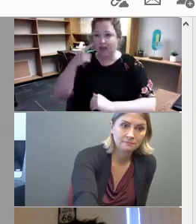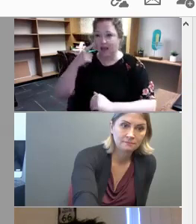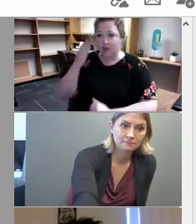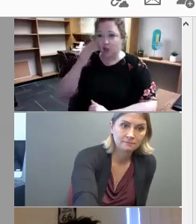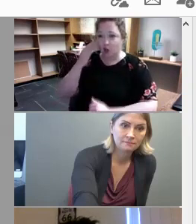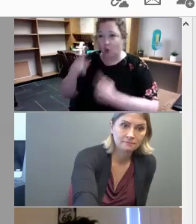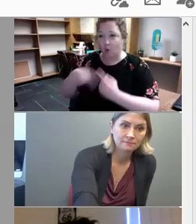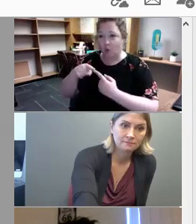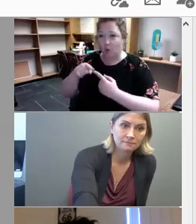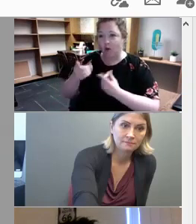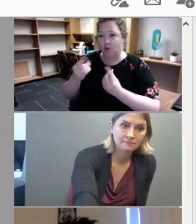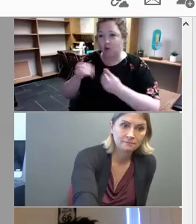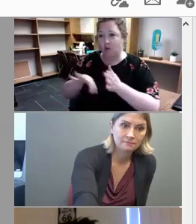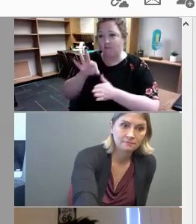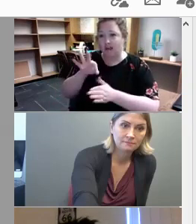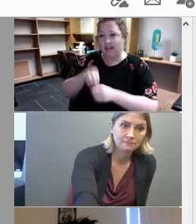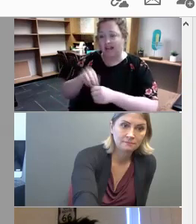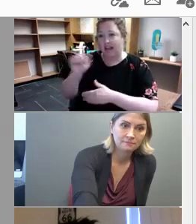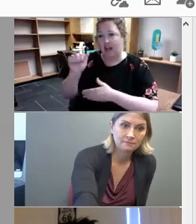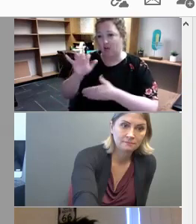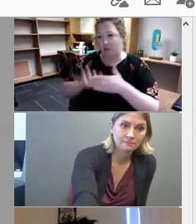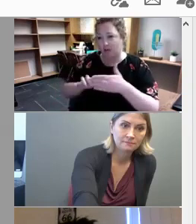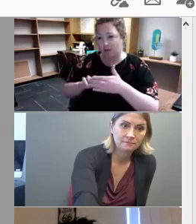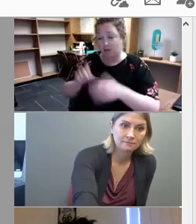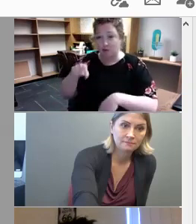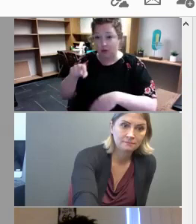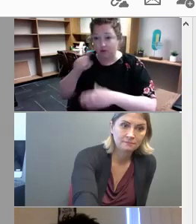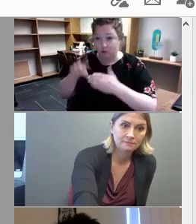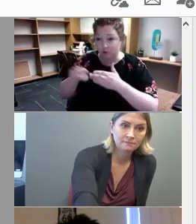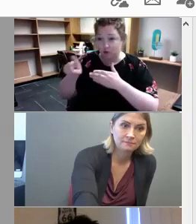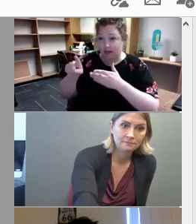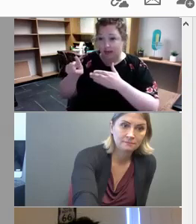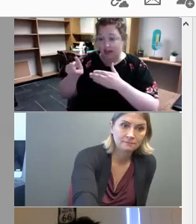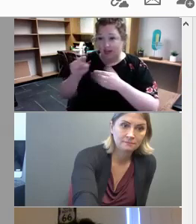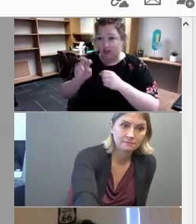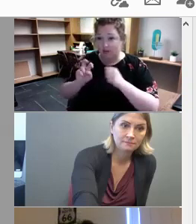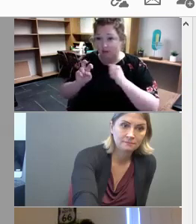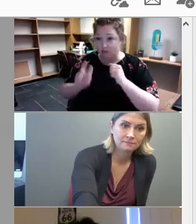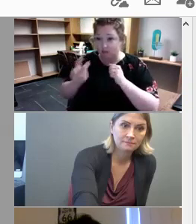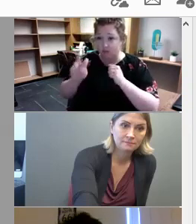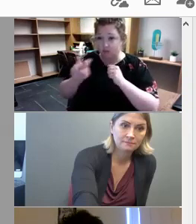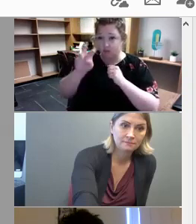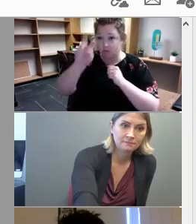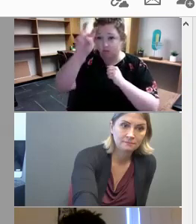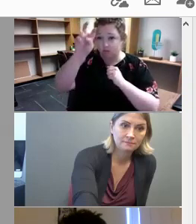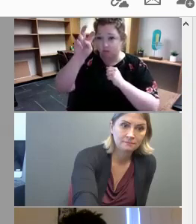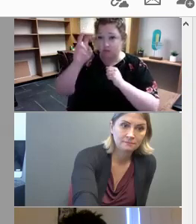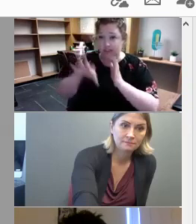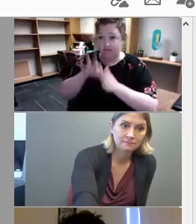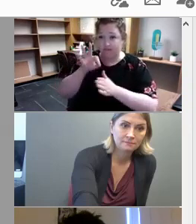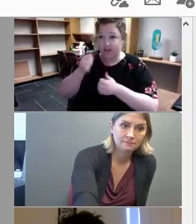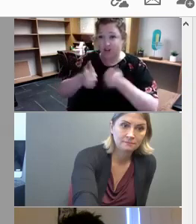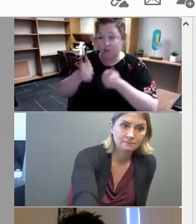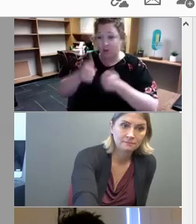algorithm, or do you have to go check every Okay. set to find which parent it has? We have to check for every edge,